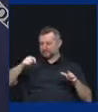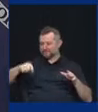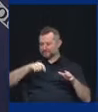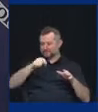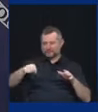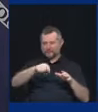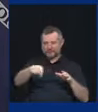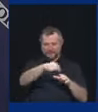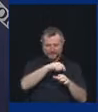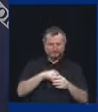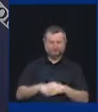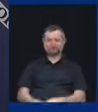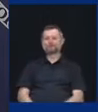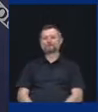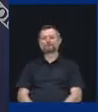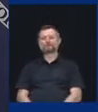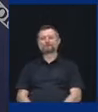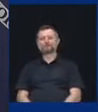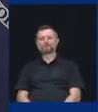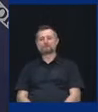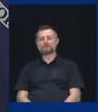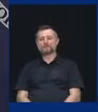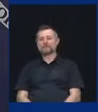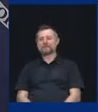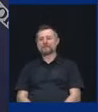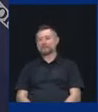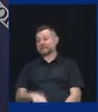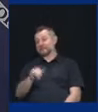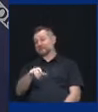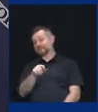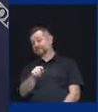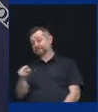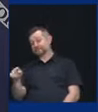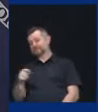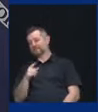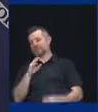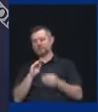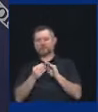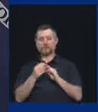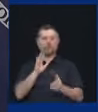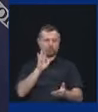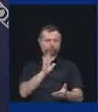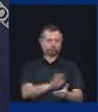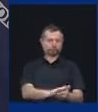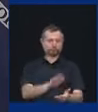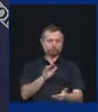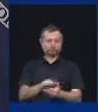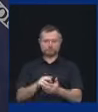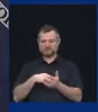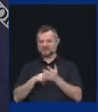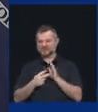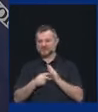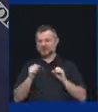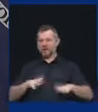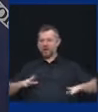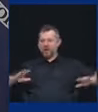And because that's a real chance, the numbers are very low, we can get a significant increase